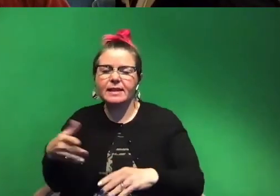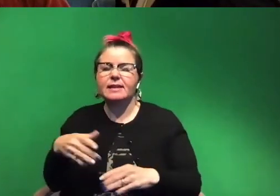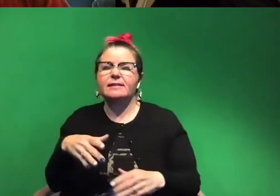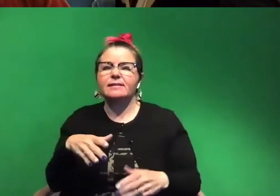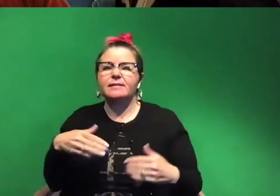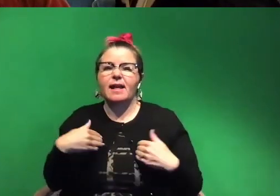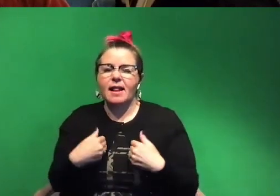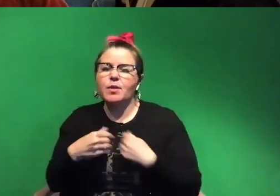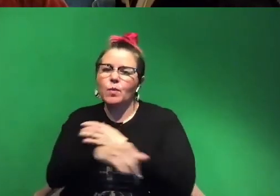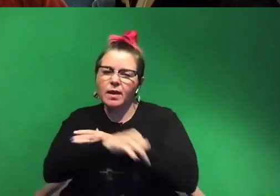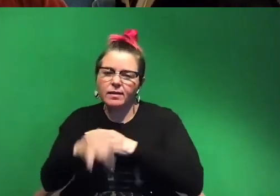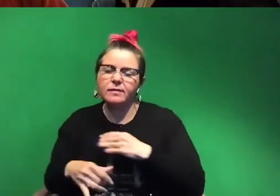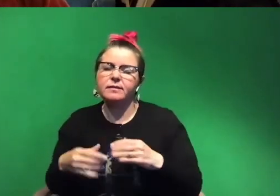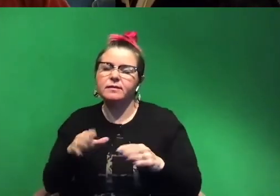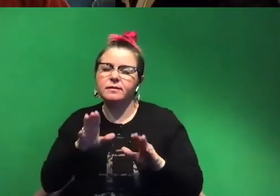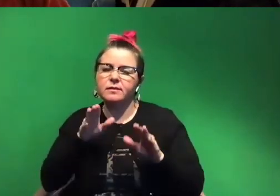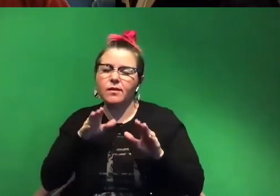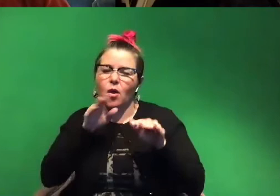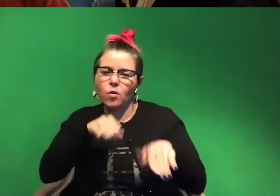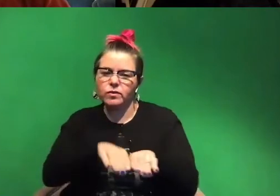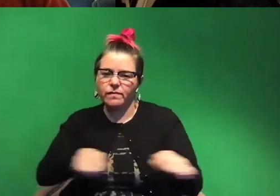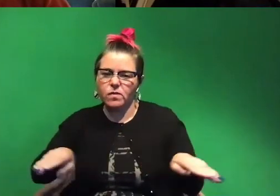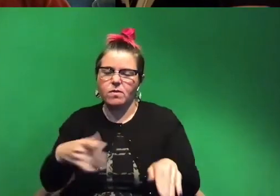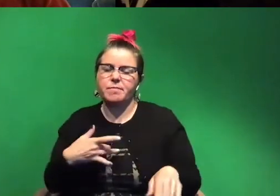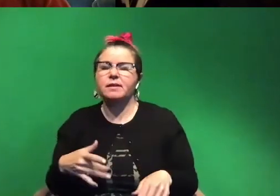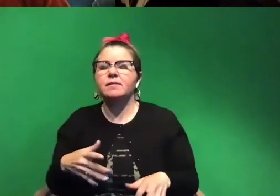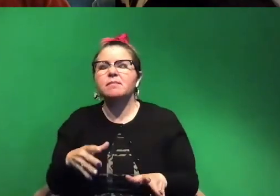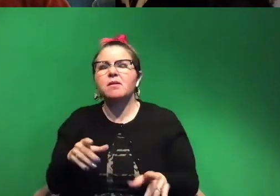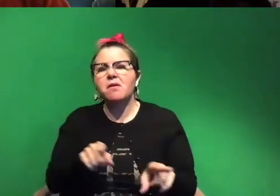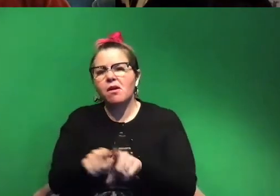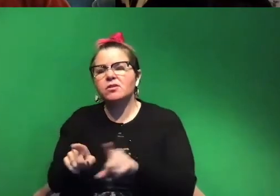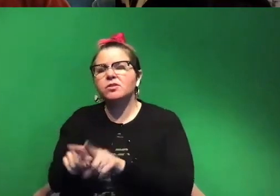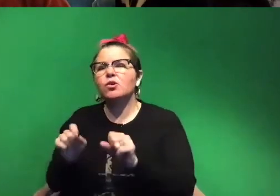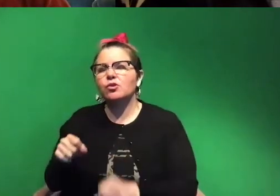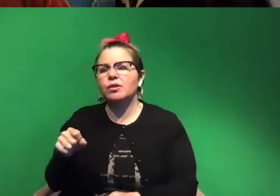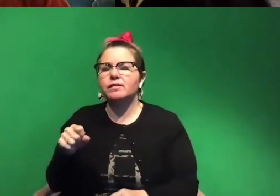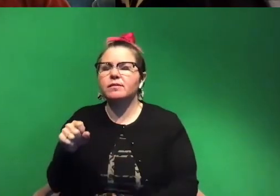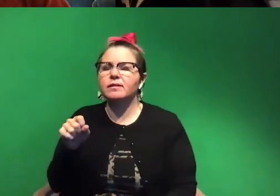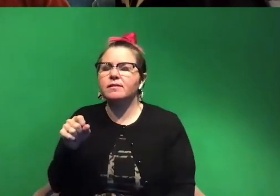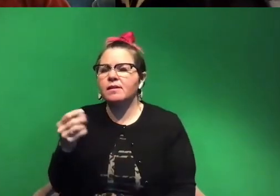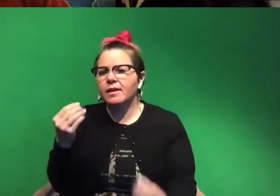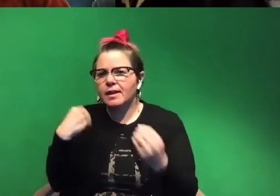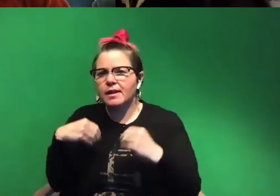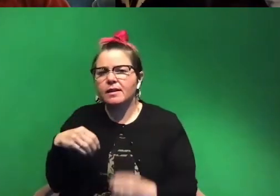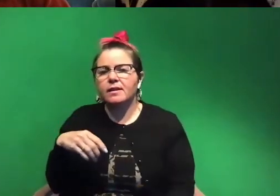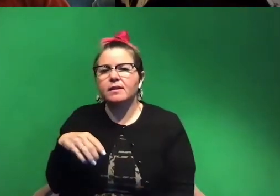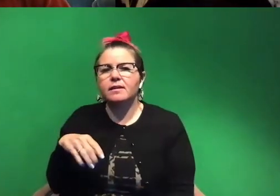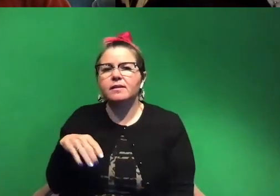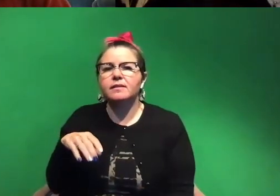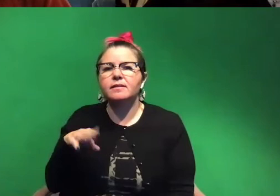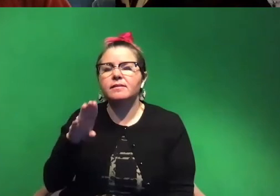like that in the ocean floor. But they have been known to prey on things like benthic